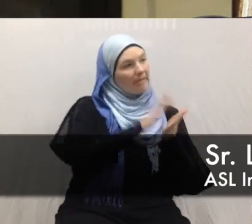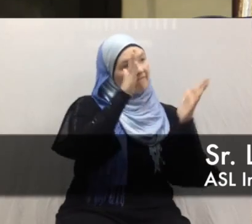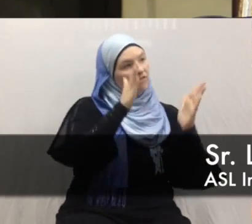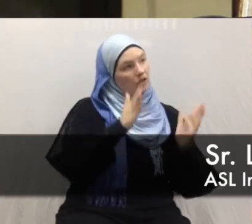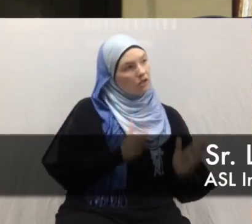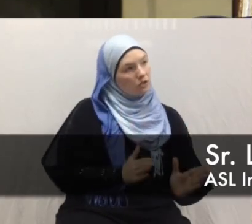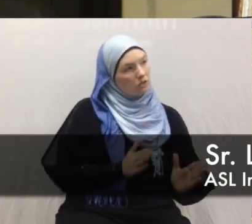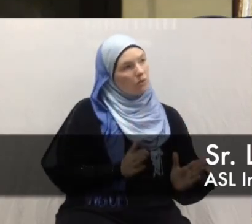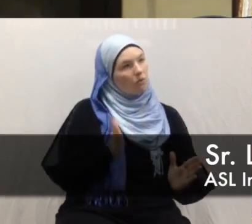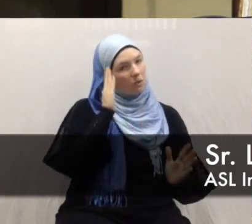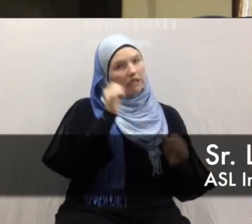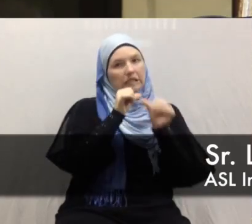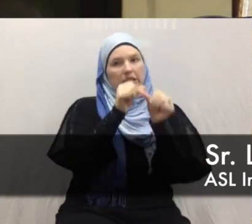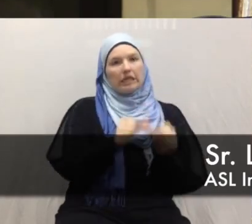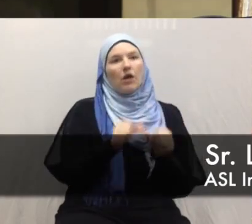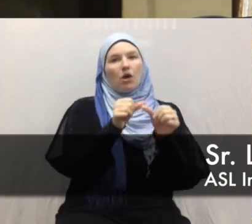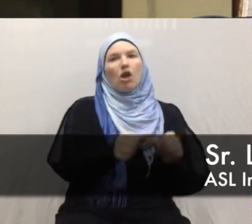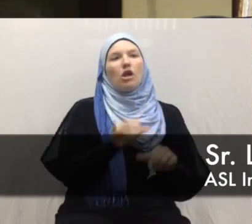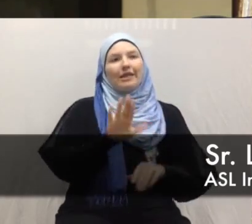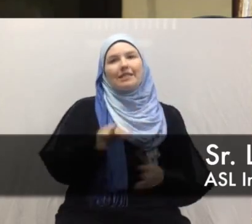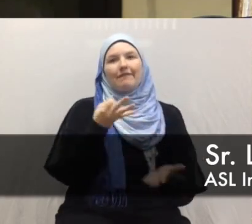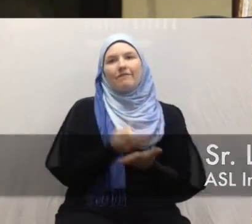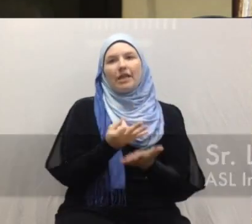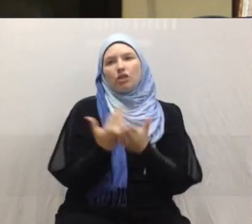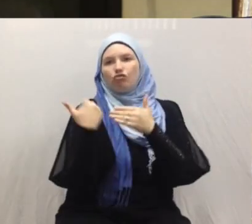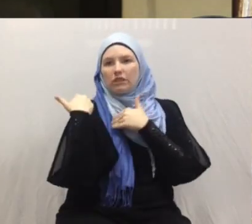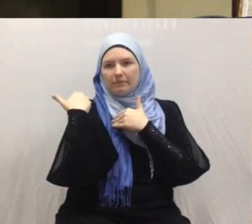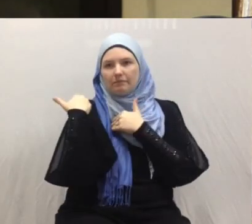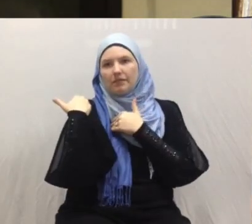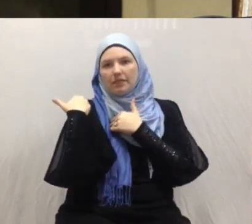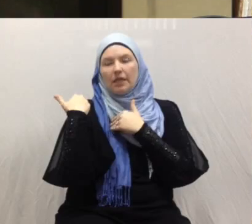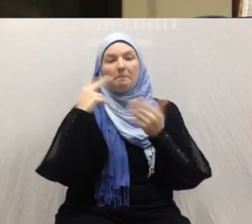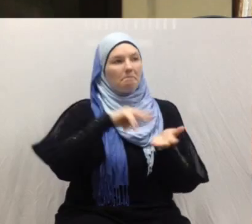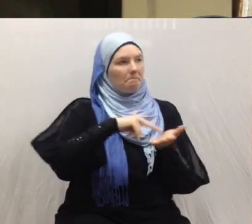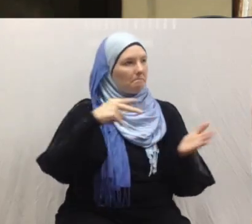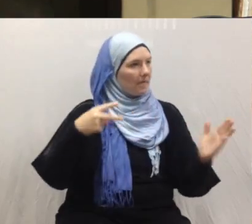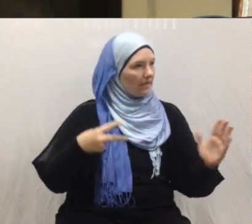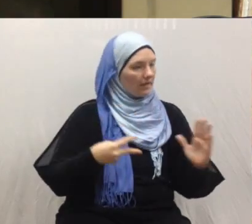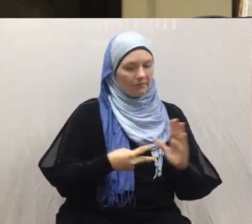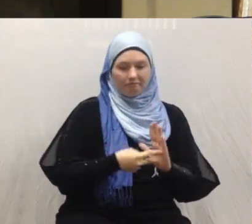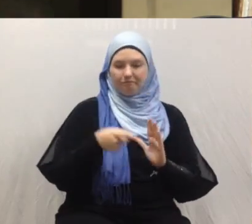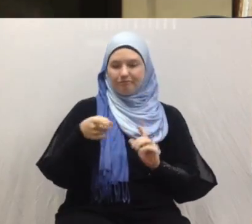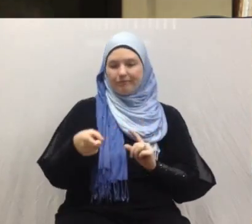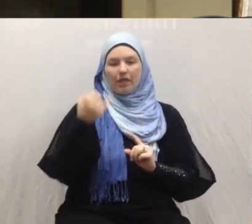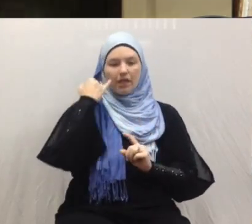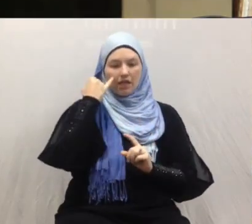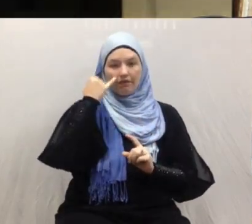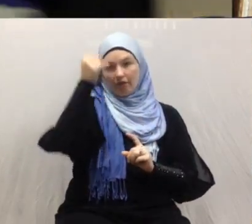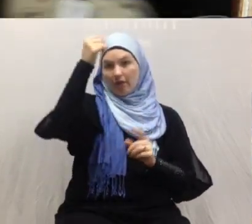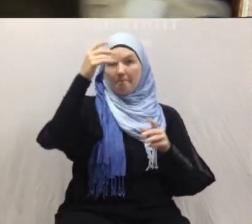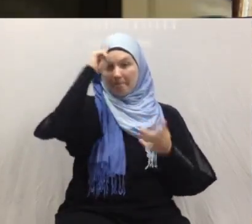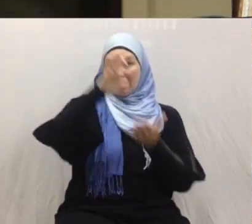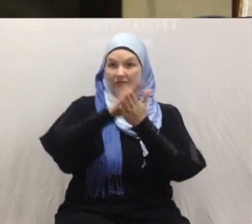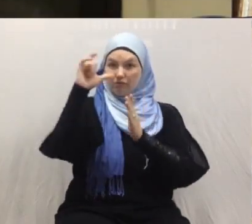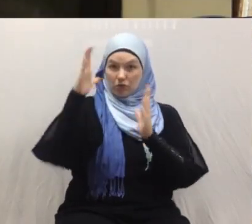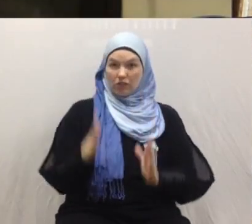will carry on his financial responsibilities after him. If he has debt, if he has family, the believers